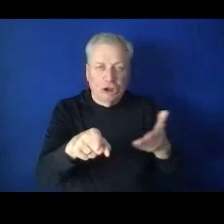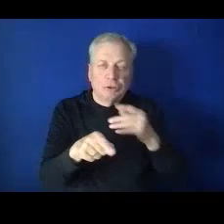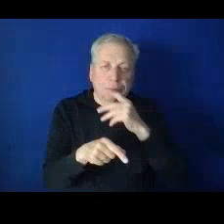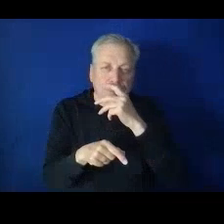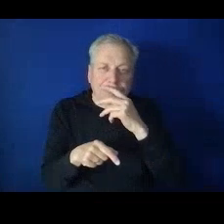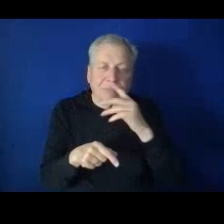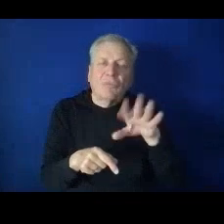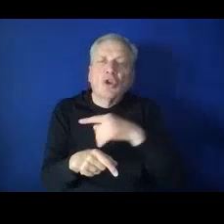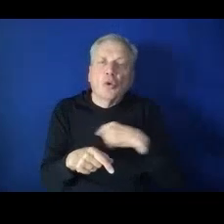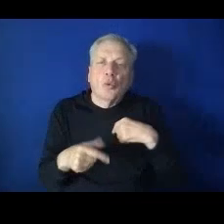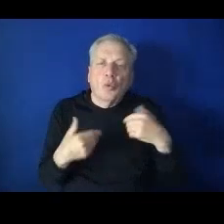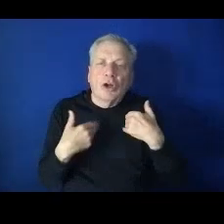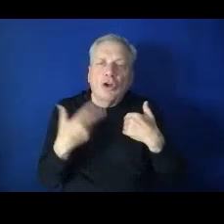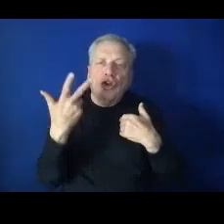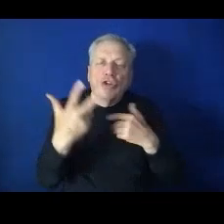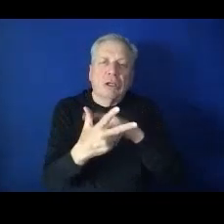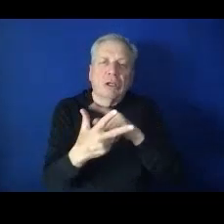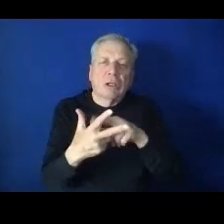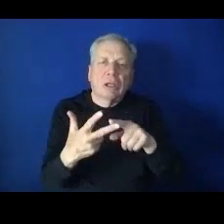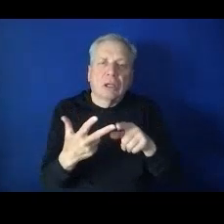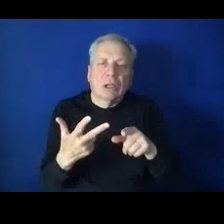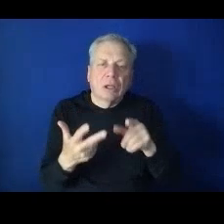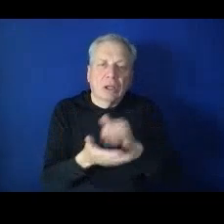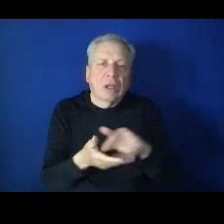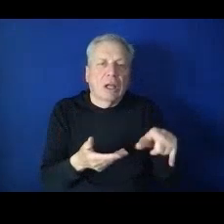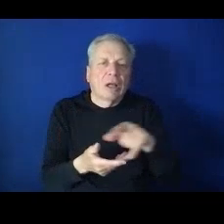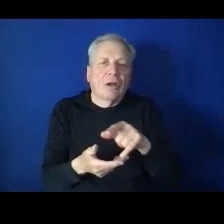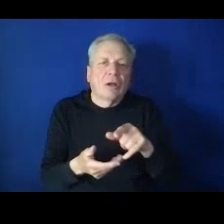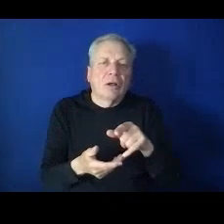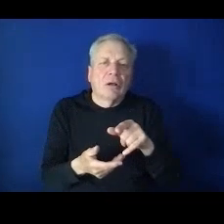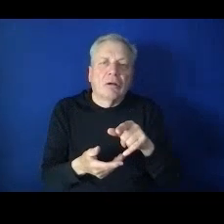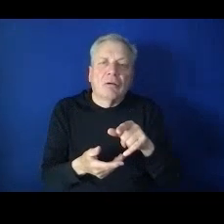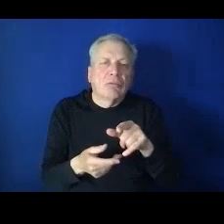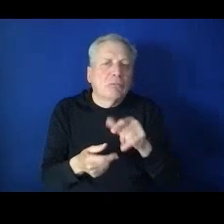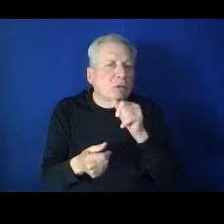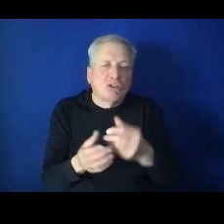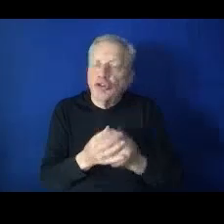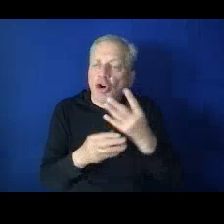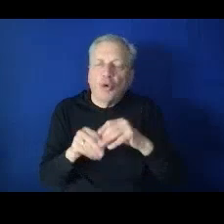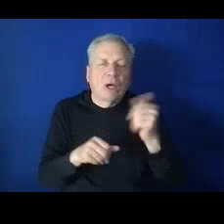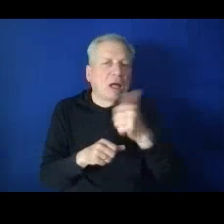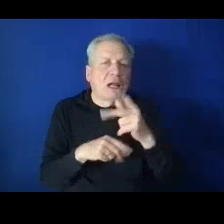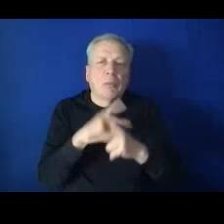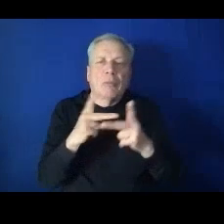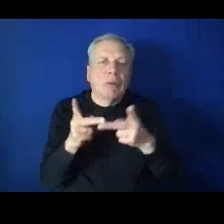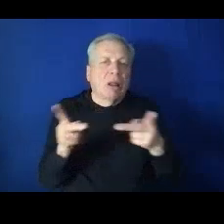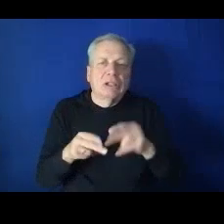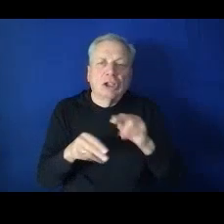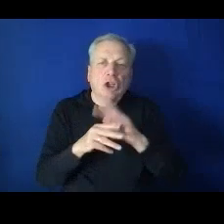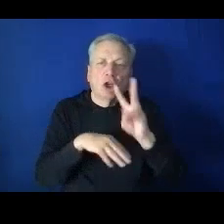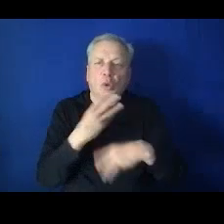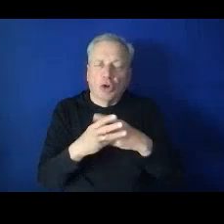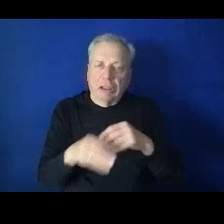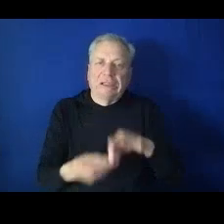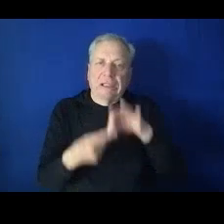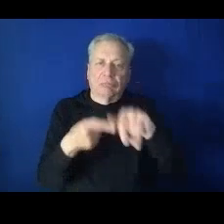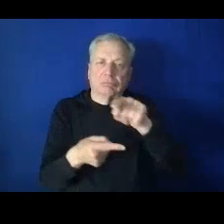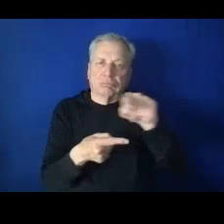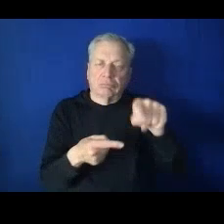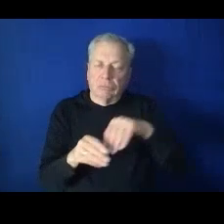We have 3 endemics for the park, meaning they grow nowhere else in the world. And each of them have their own set